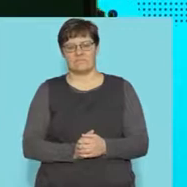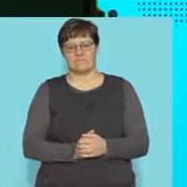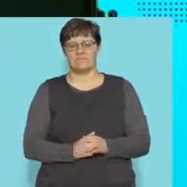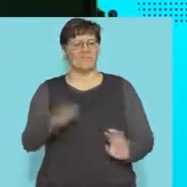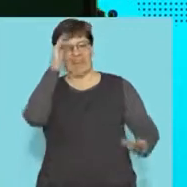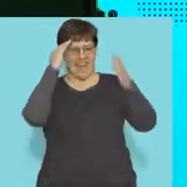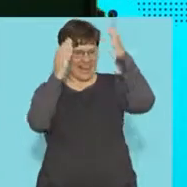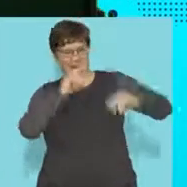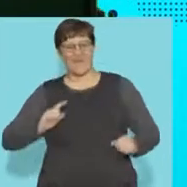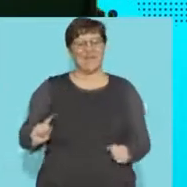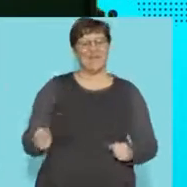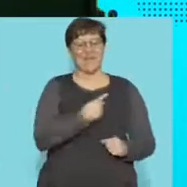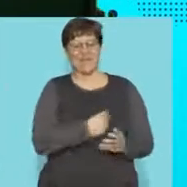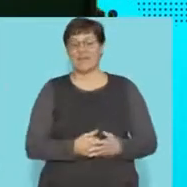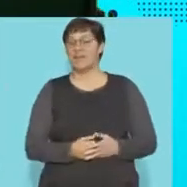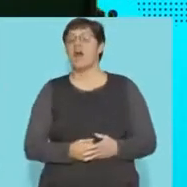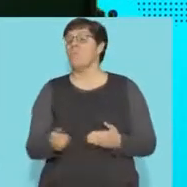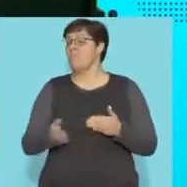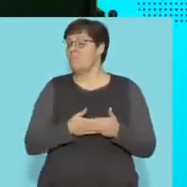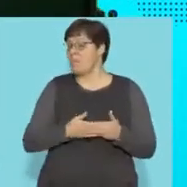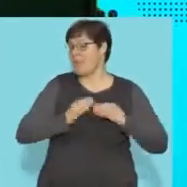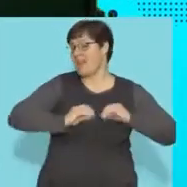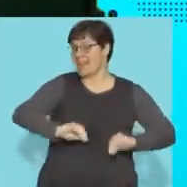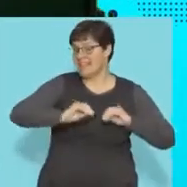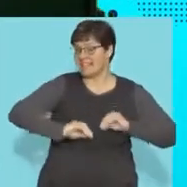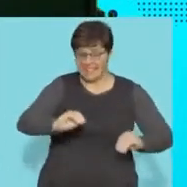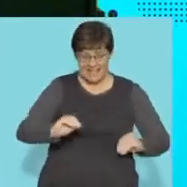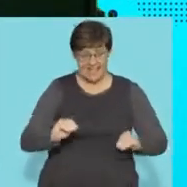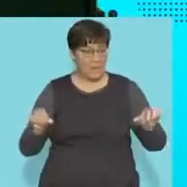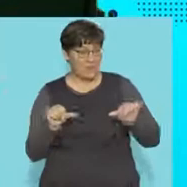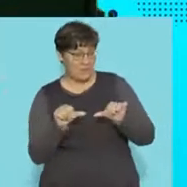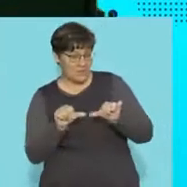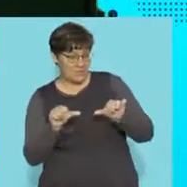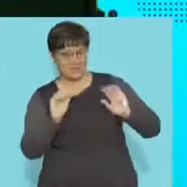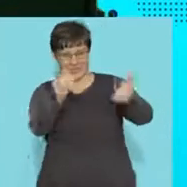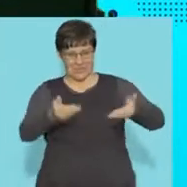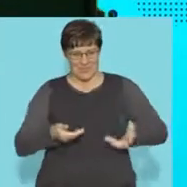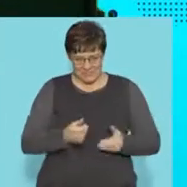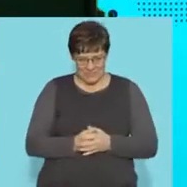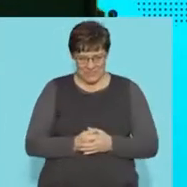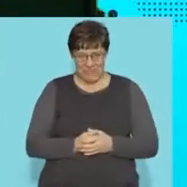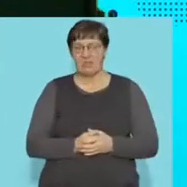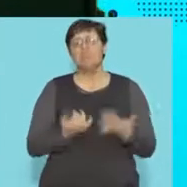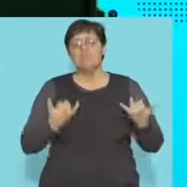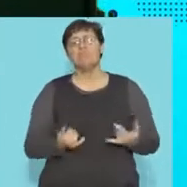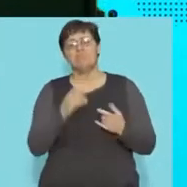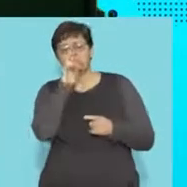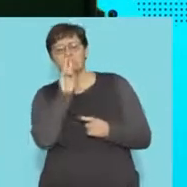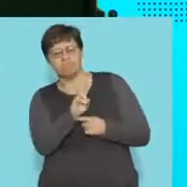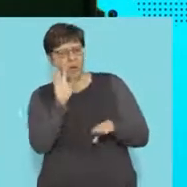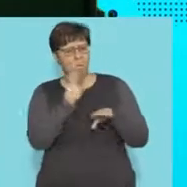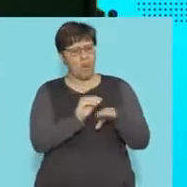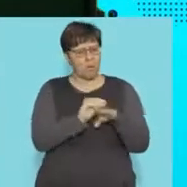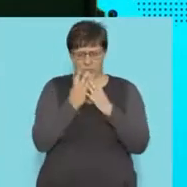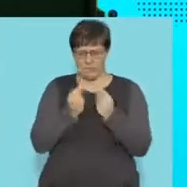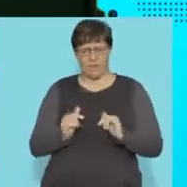Hello everyone, welcome back to another lesson on measurement. Today we're going to be looking at solving measurement problems. We're going to